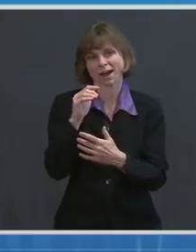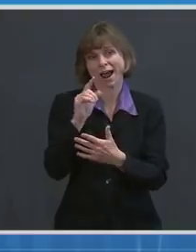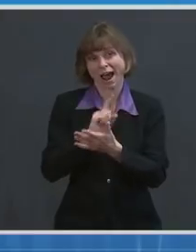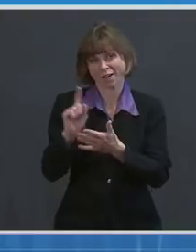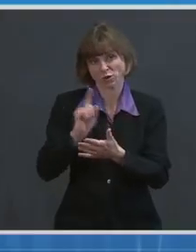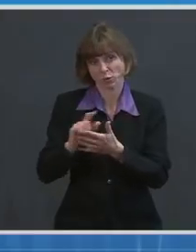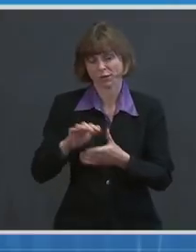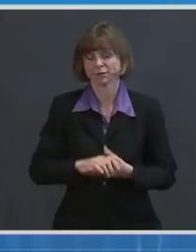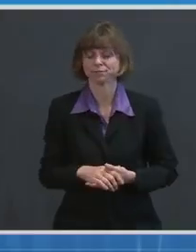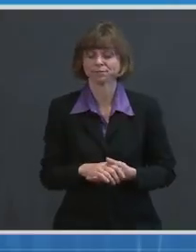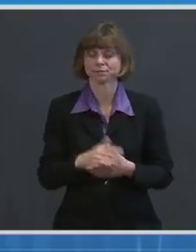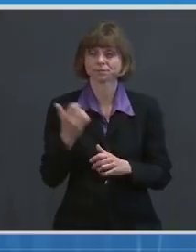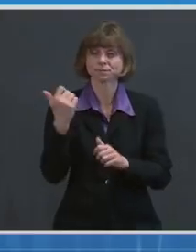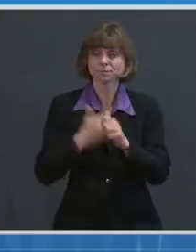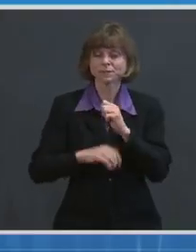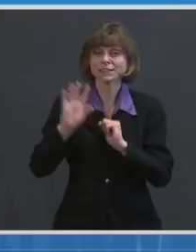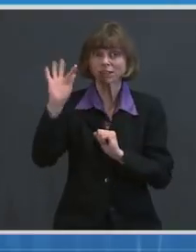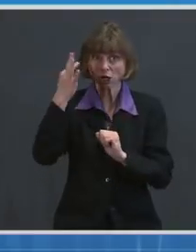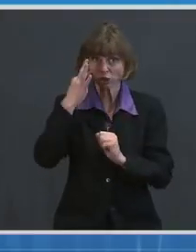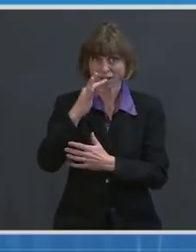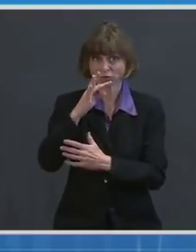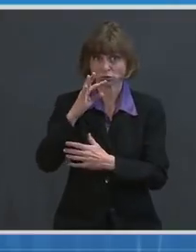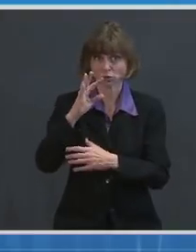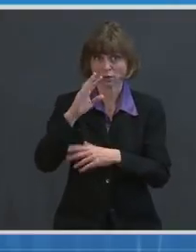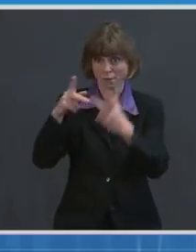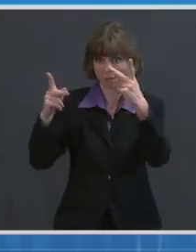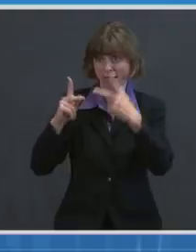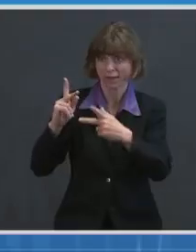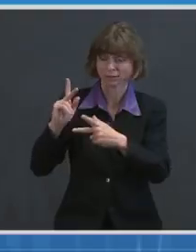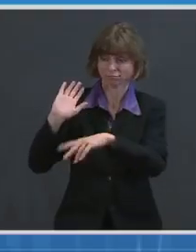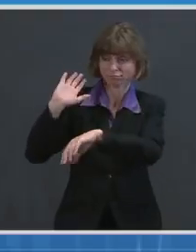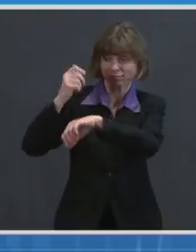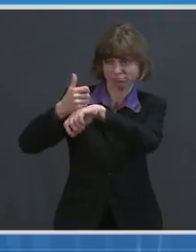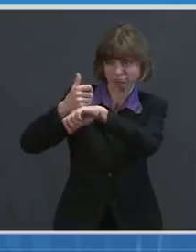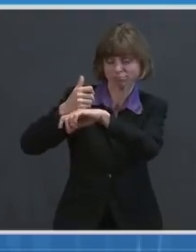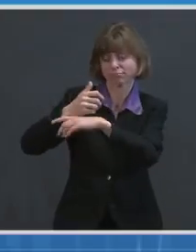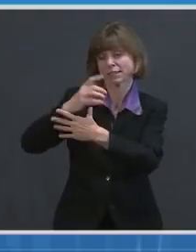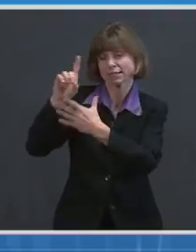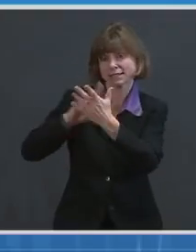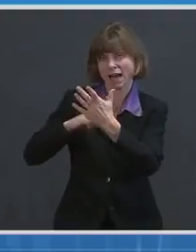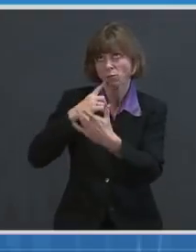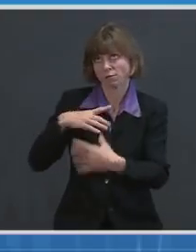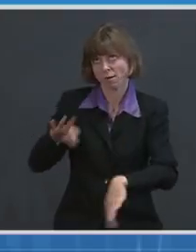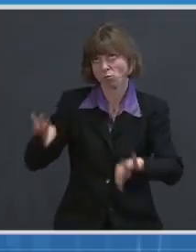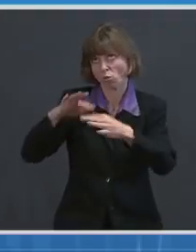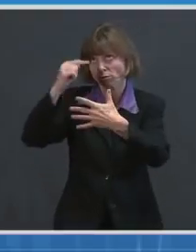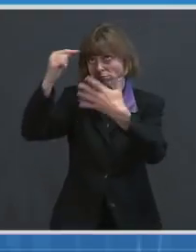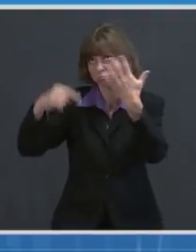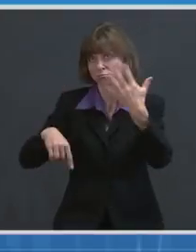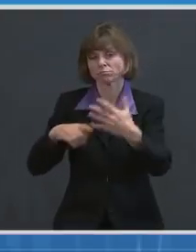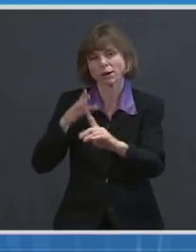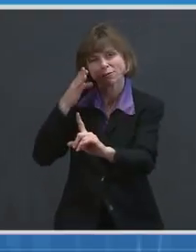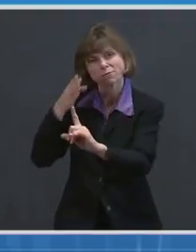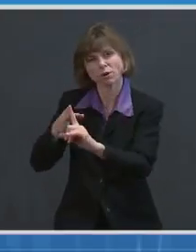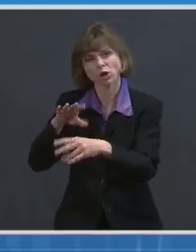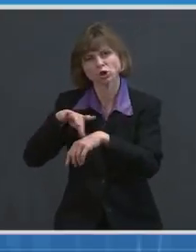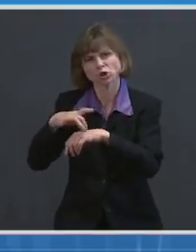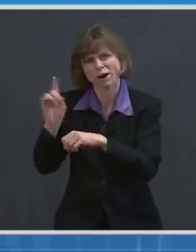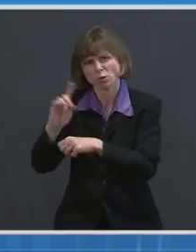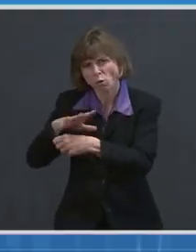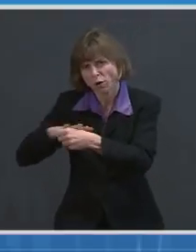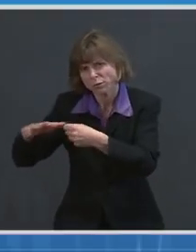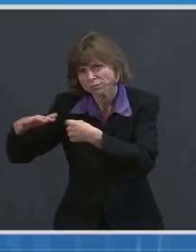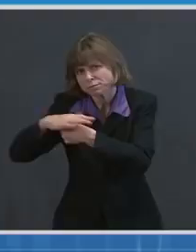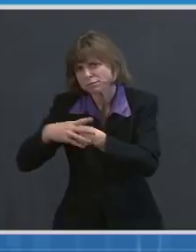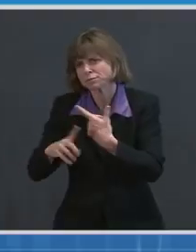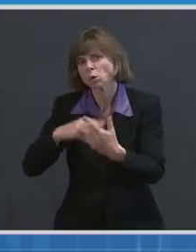designed with key equity-oriented features. So targeted geographic eligibility, weekend extended hours,